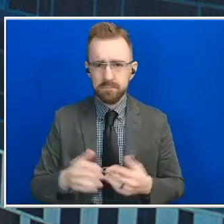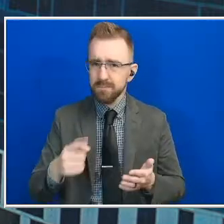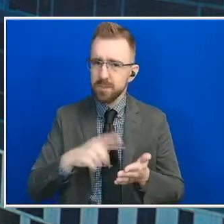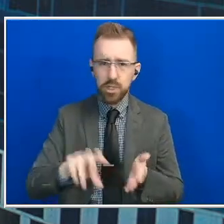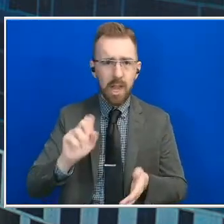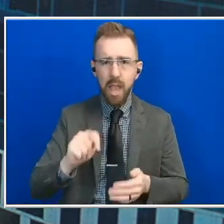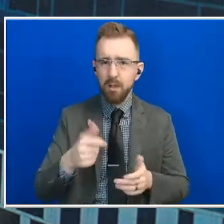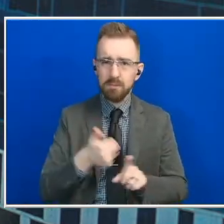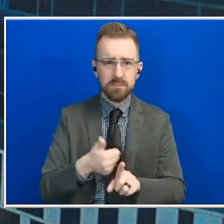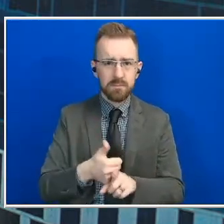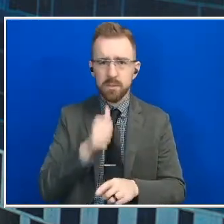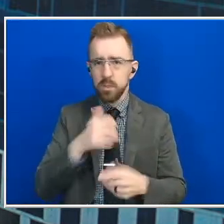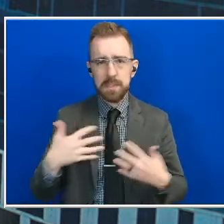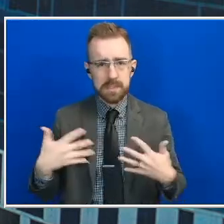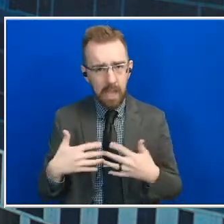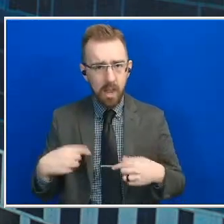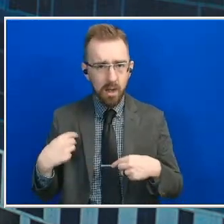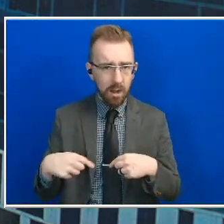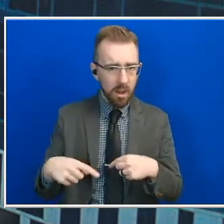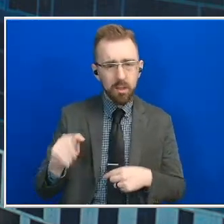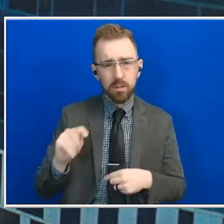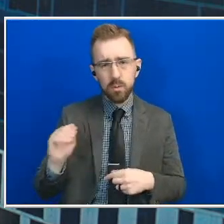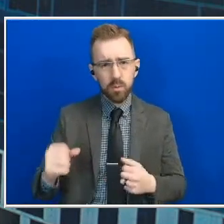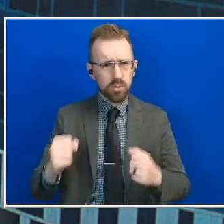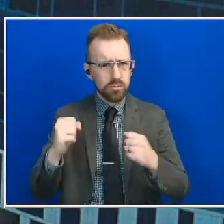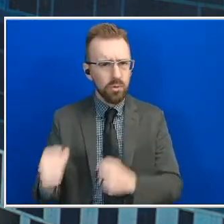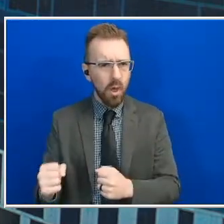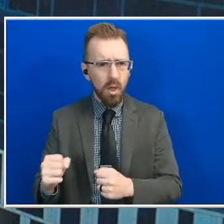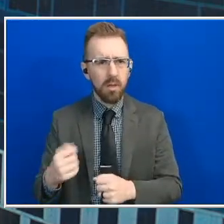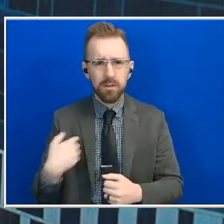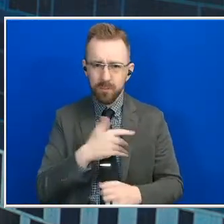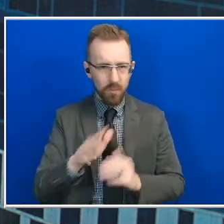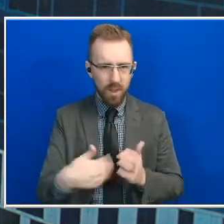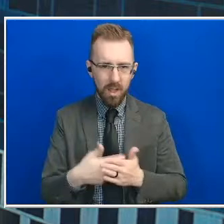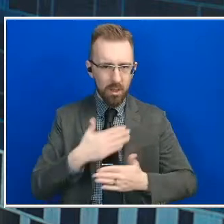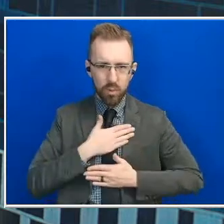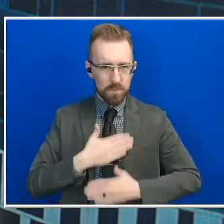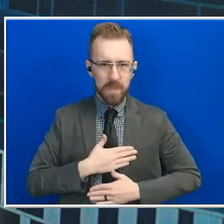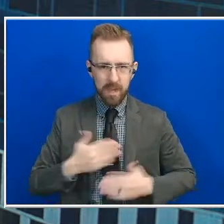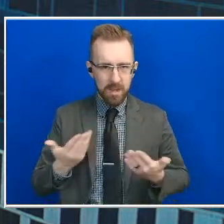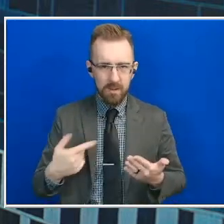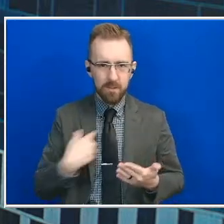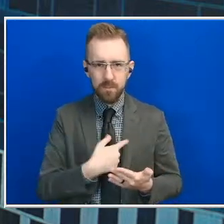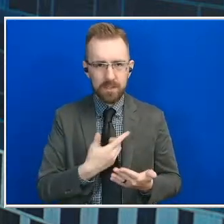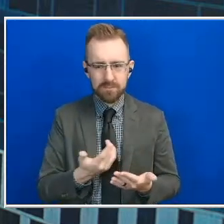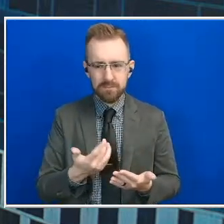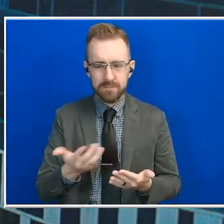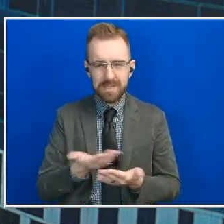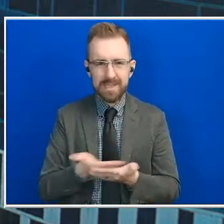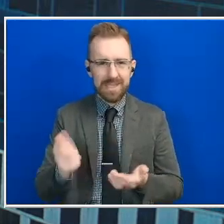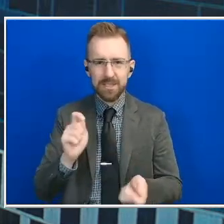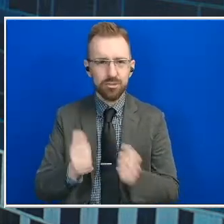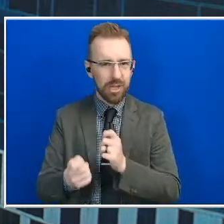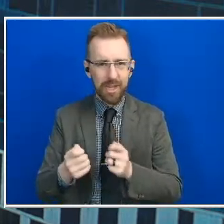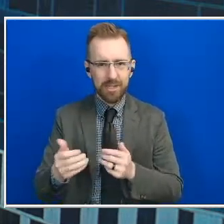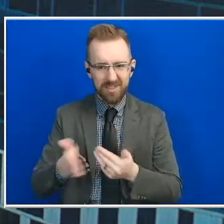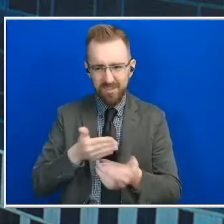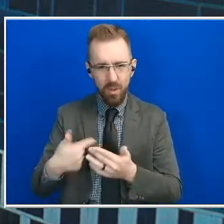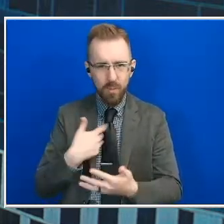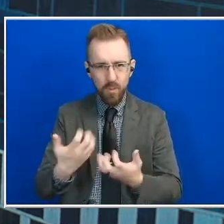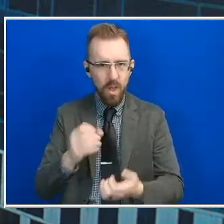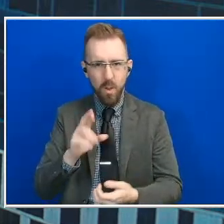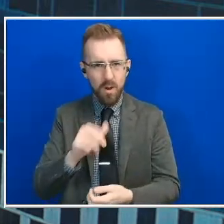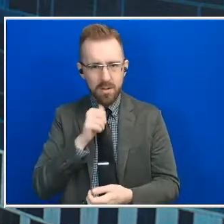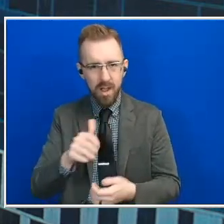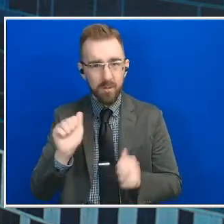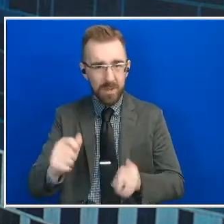Don't feel like you're too strong. We're all humans. Things change against our wishes, and we can get them treated. So don't feel